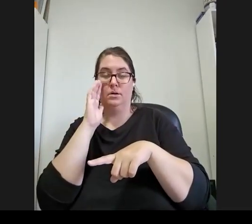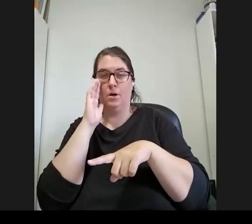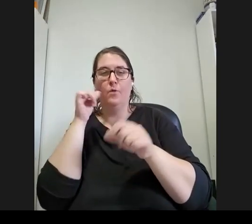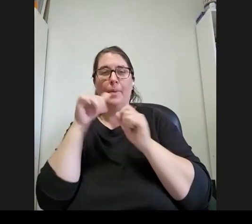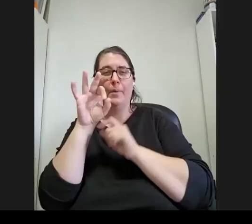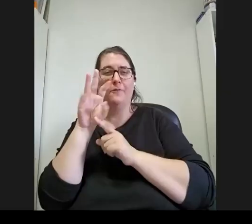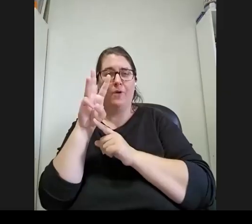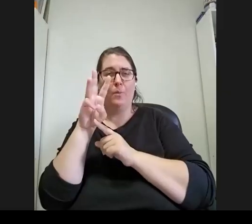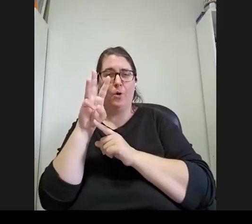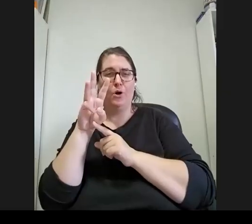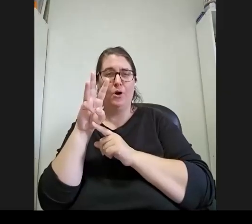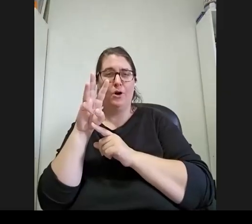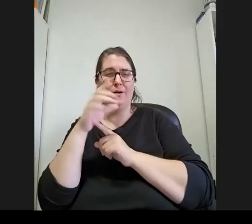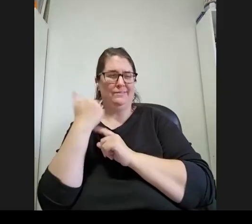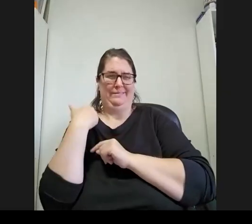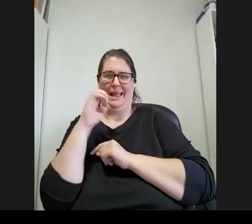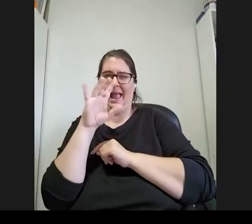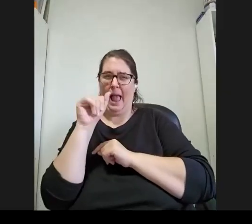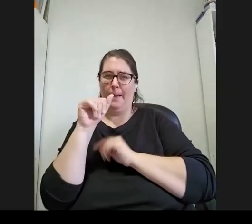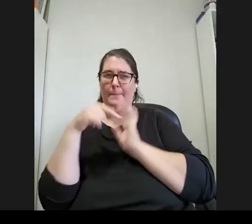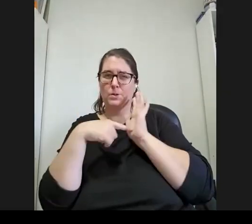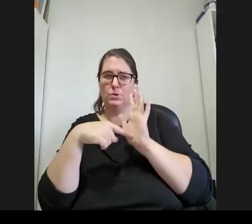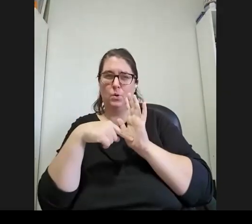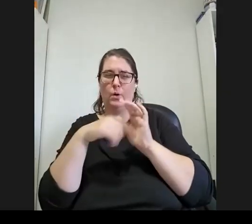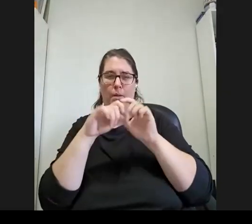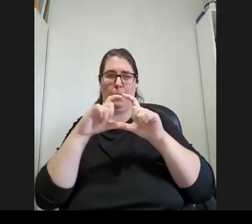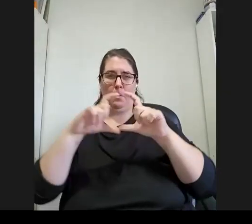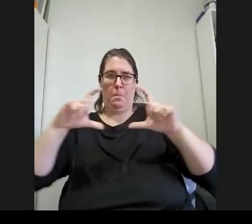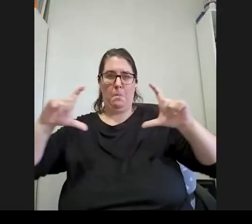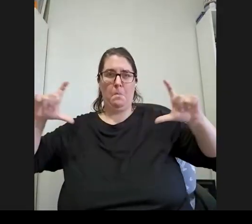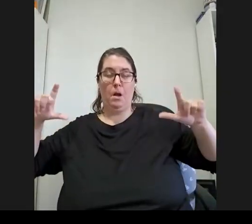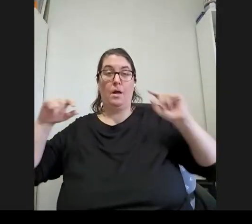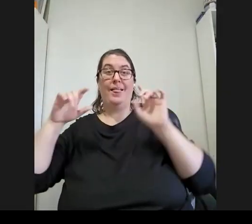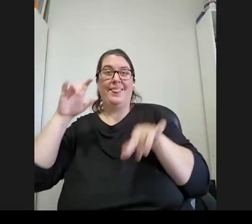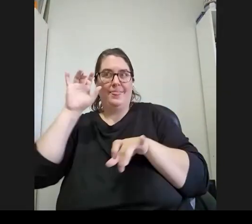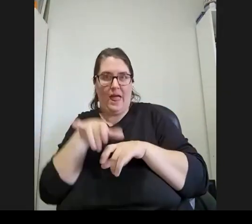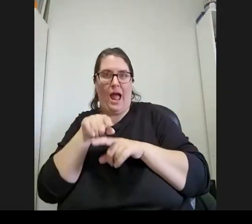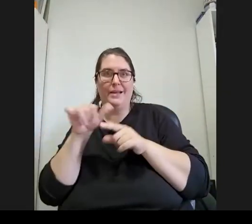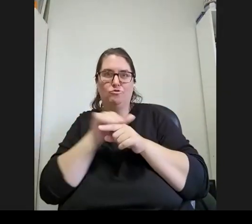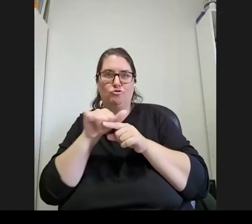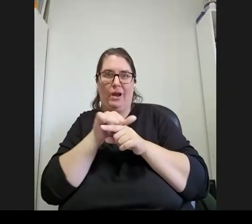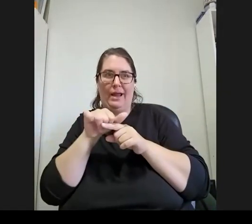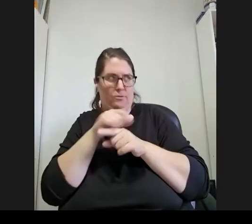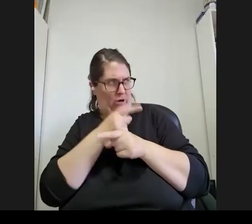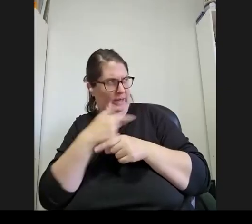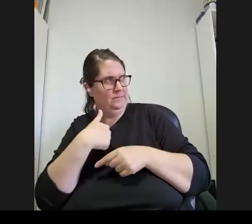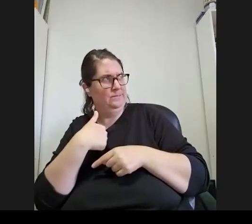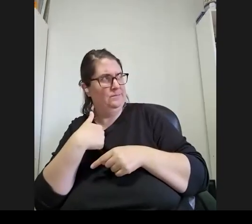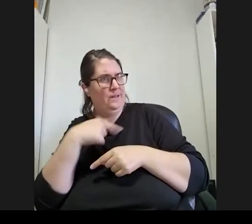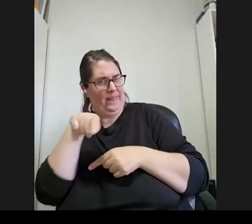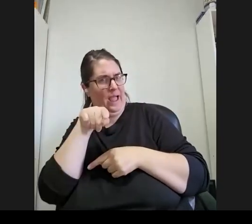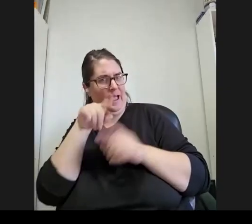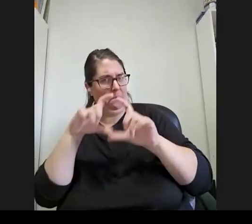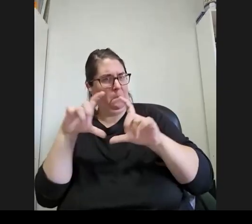framework, right, that Emma shared and that started and you move out in the layers, that's part of the training, correct, Deepa? Like that's Yes, part of